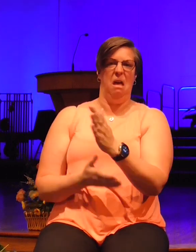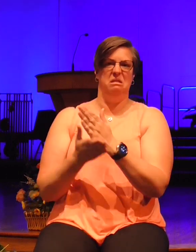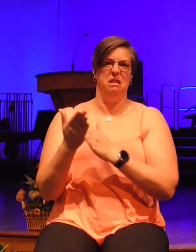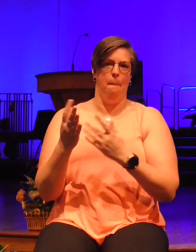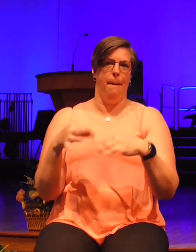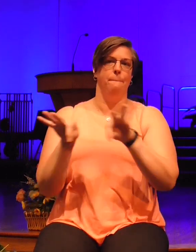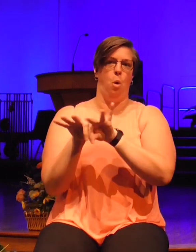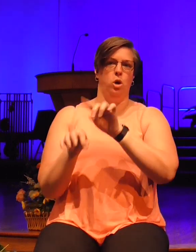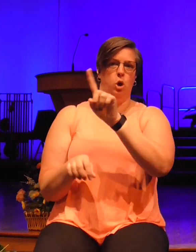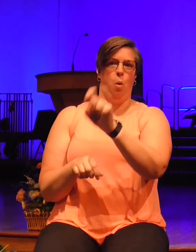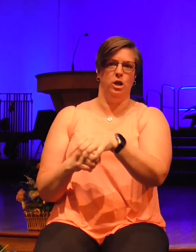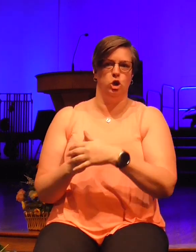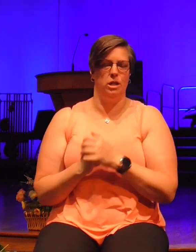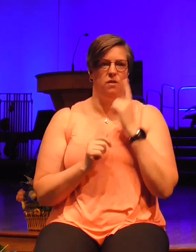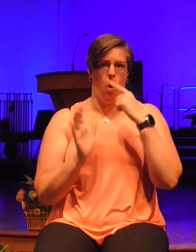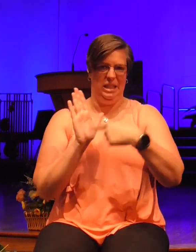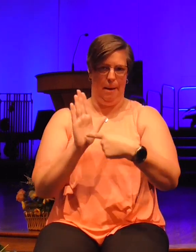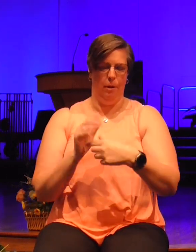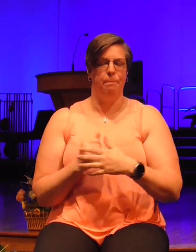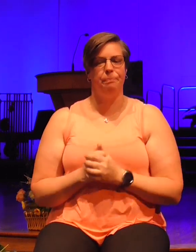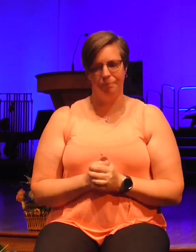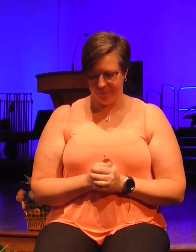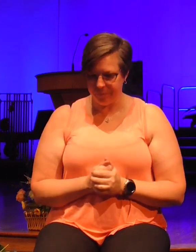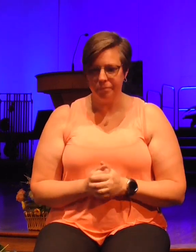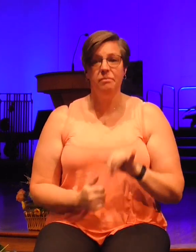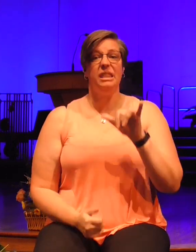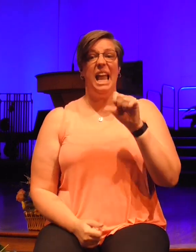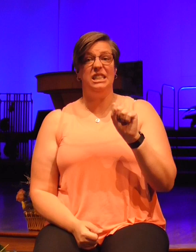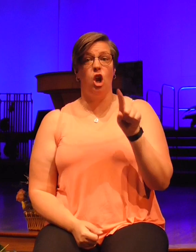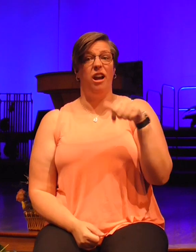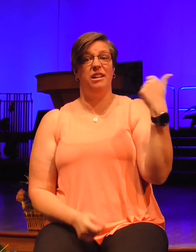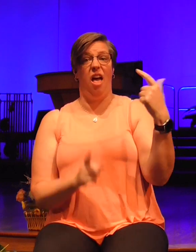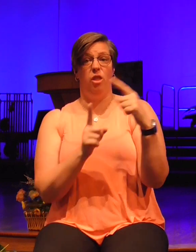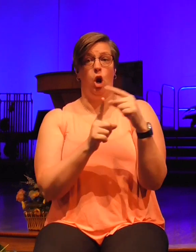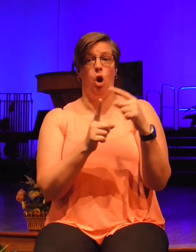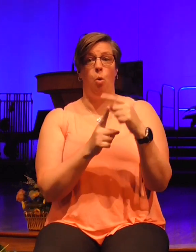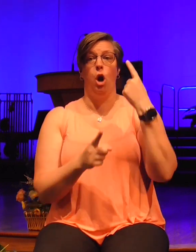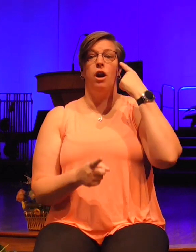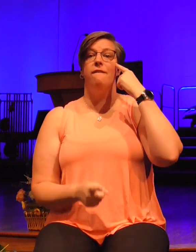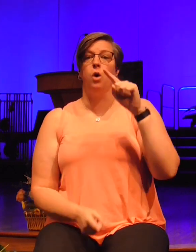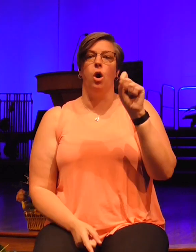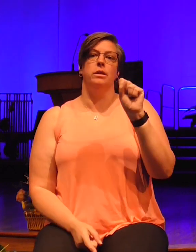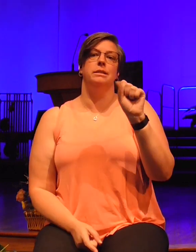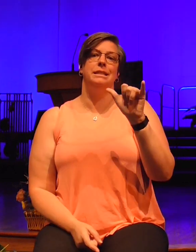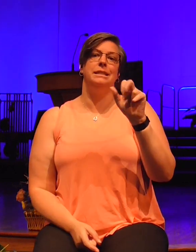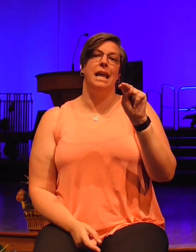just to consider here. For example, is there another word for synonym?